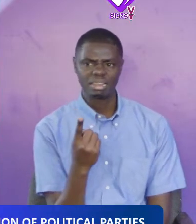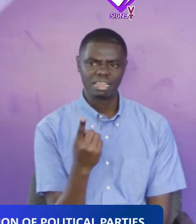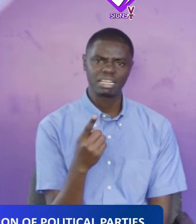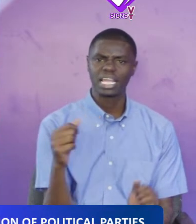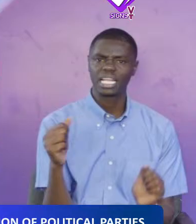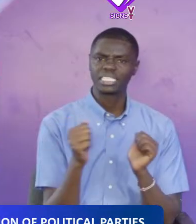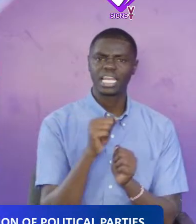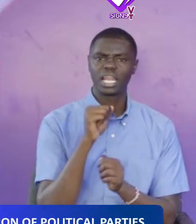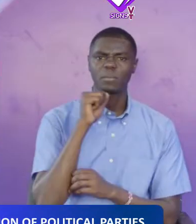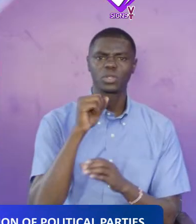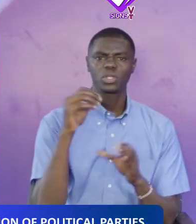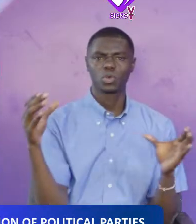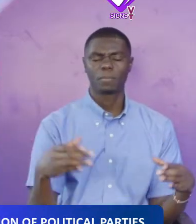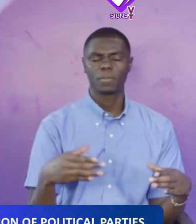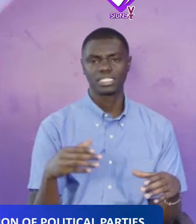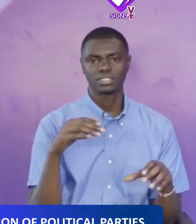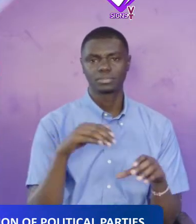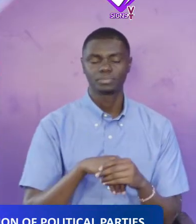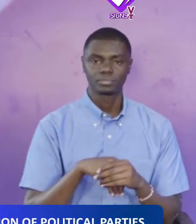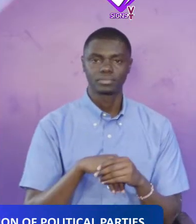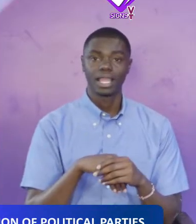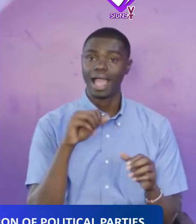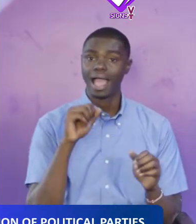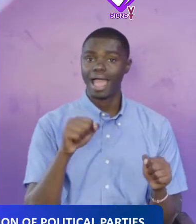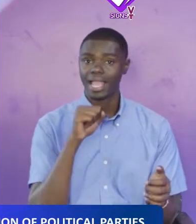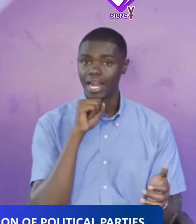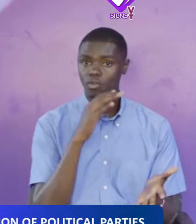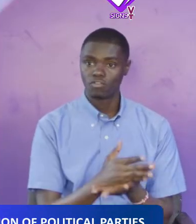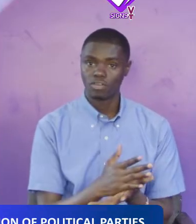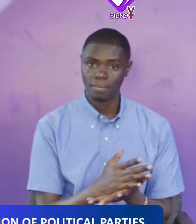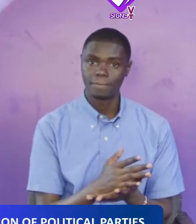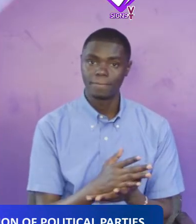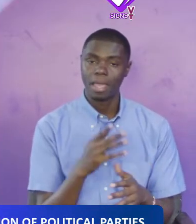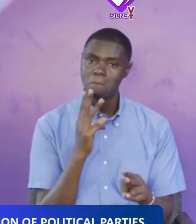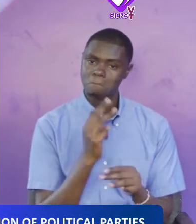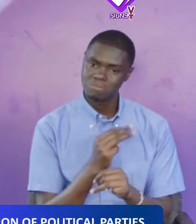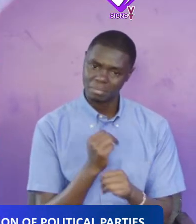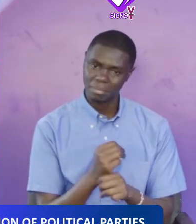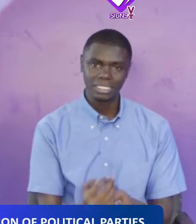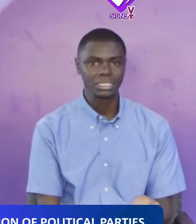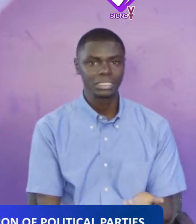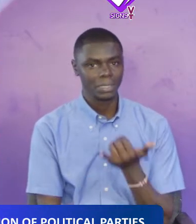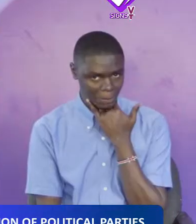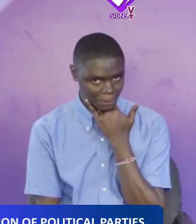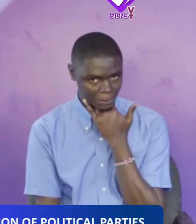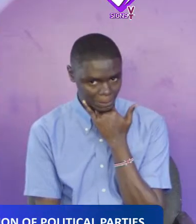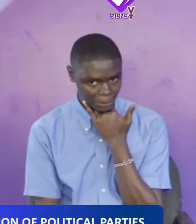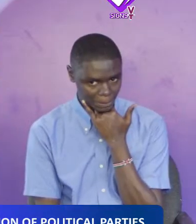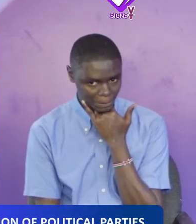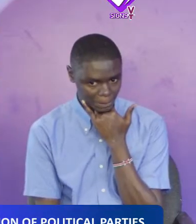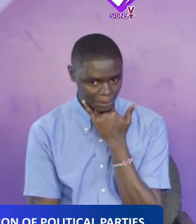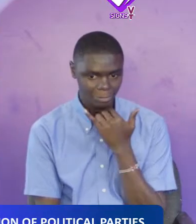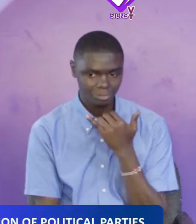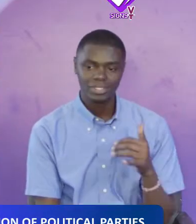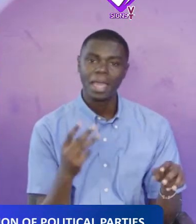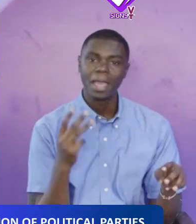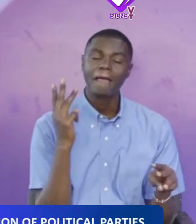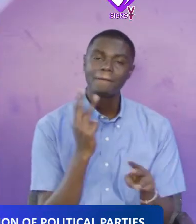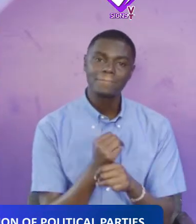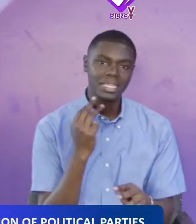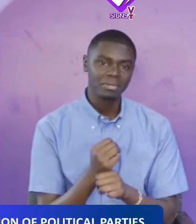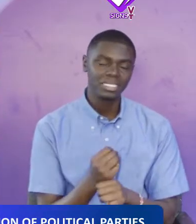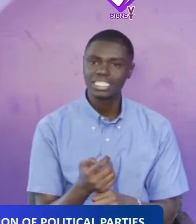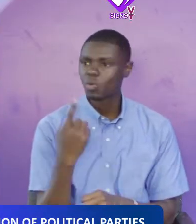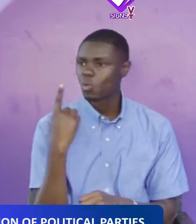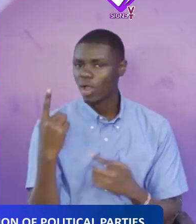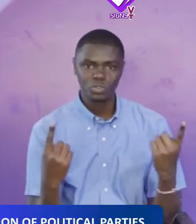110 political parties in the country. I can confirm you are good in mathematics in school, yes. Mathematics here, moja mbili, but when you